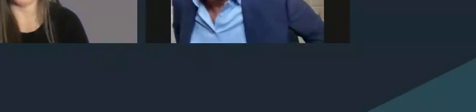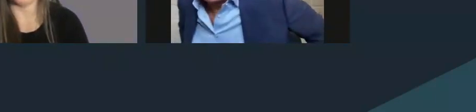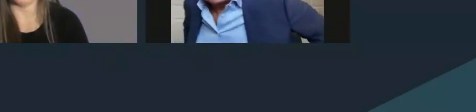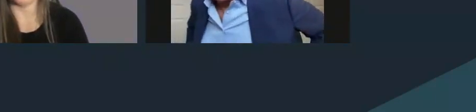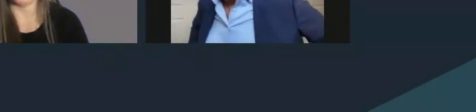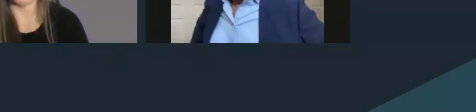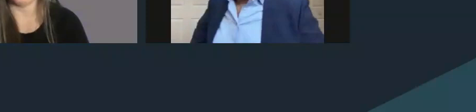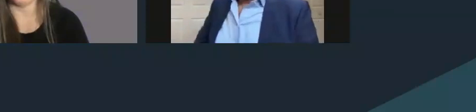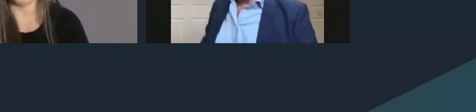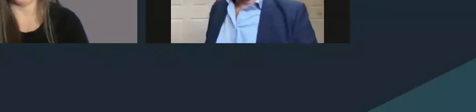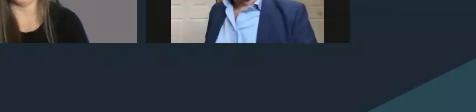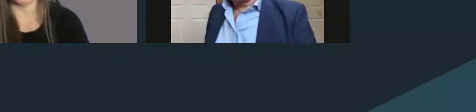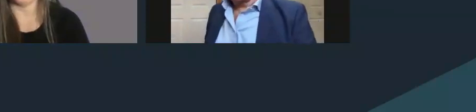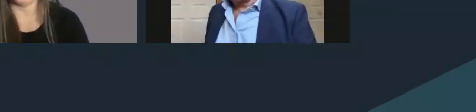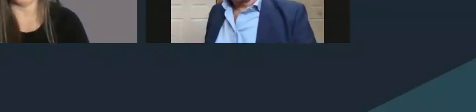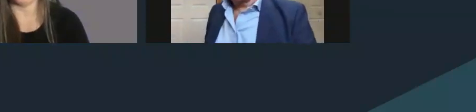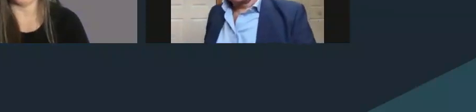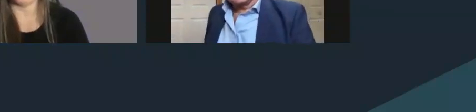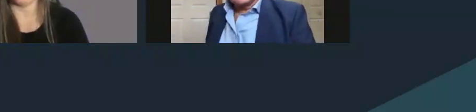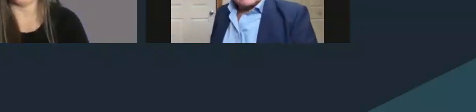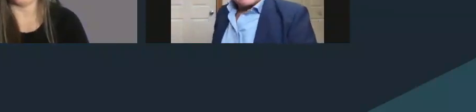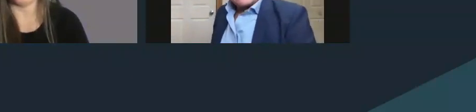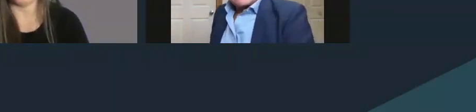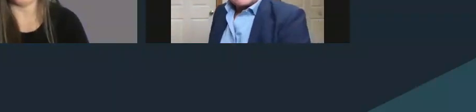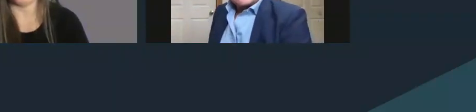There's a reference grammar.